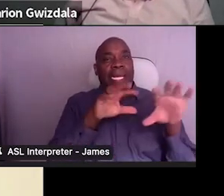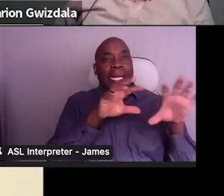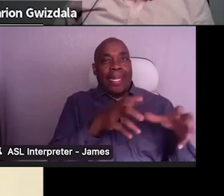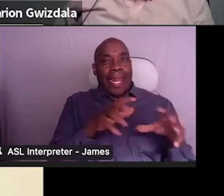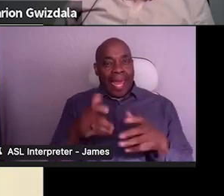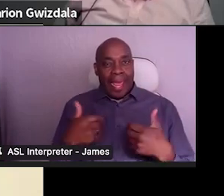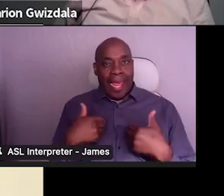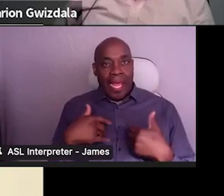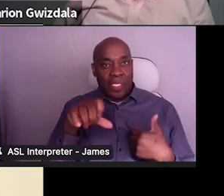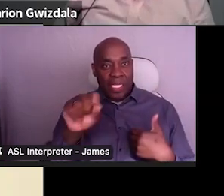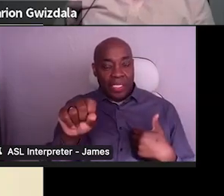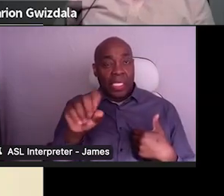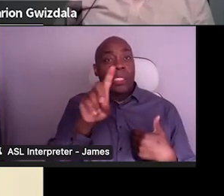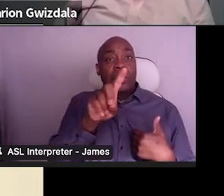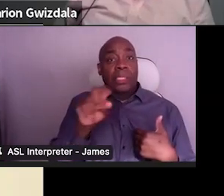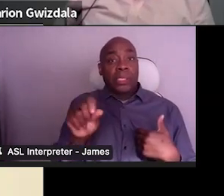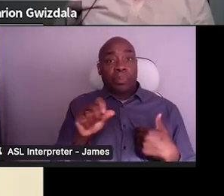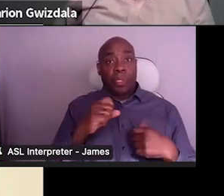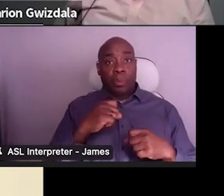protected classes.